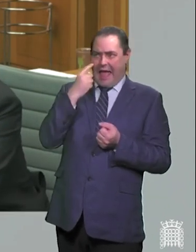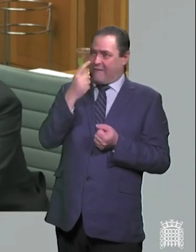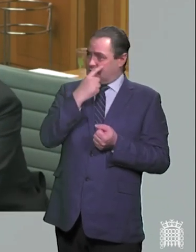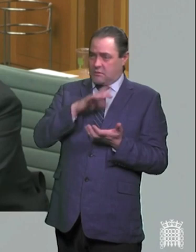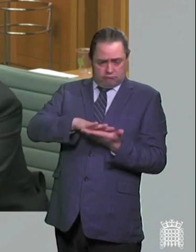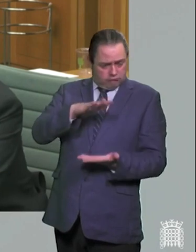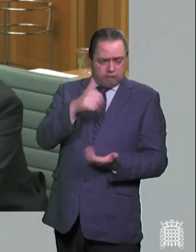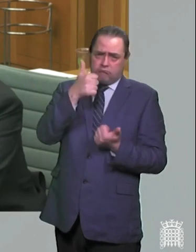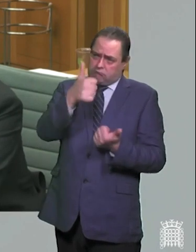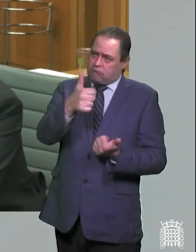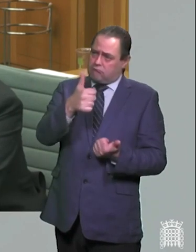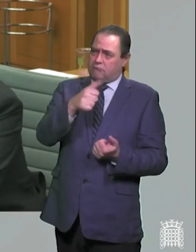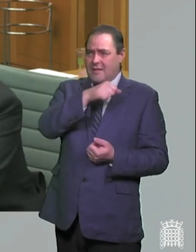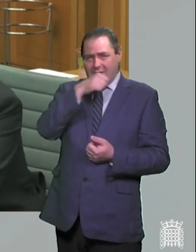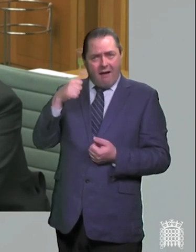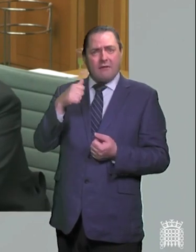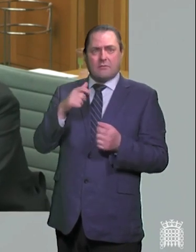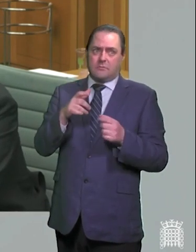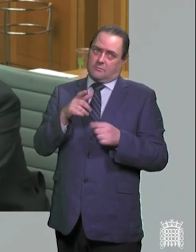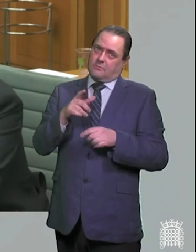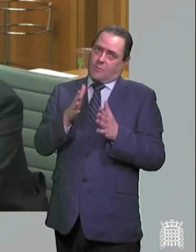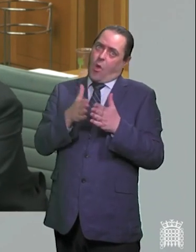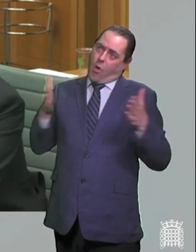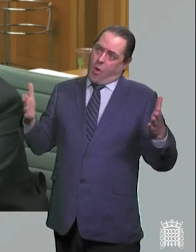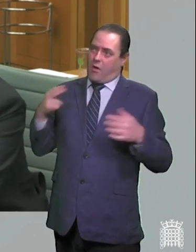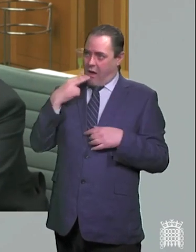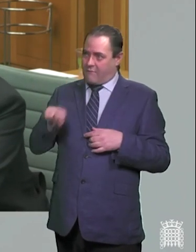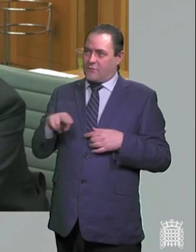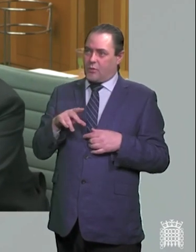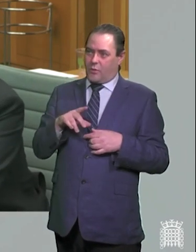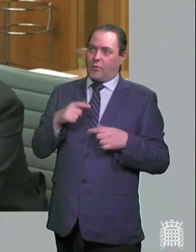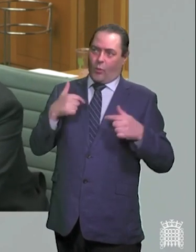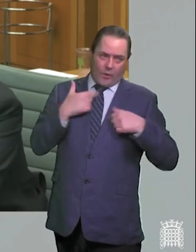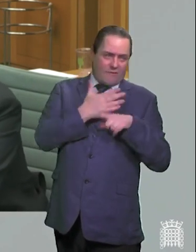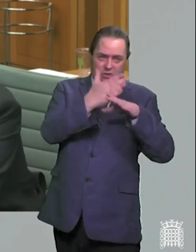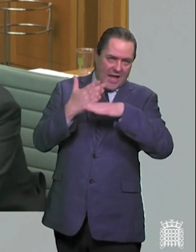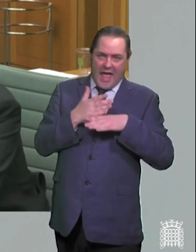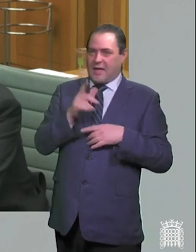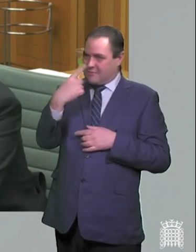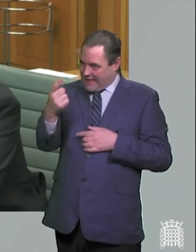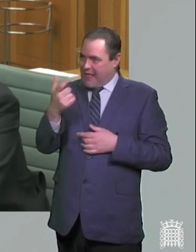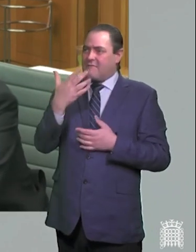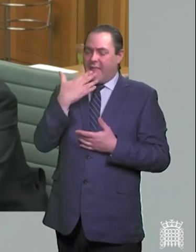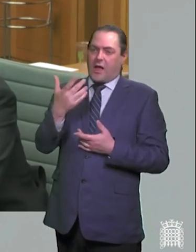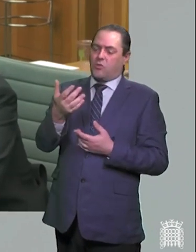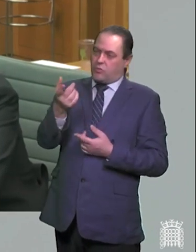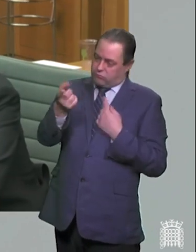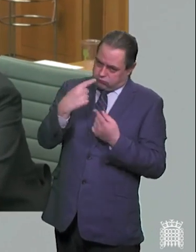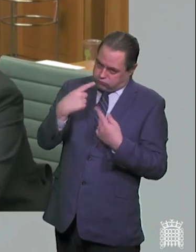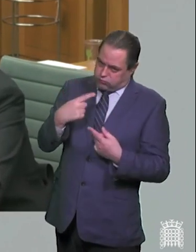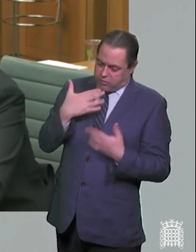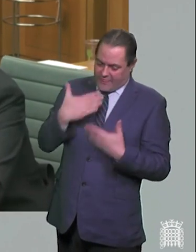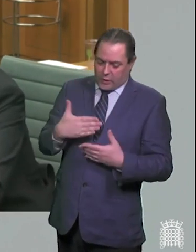well put together. It's been a long afternoon. We've shared the talking. You've had to do it on your own. So thank you for answering